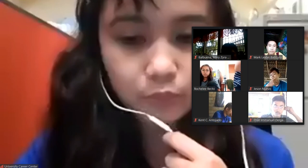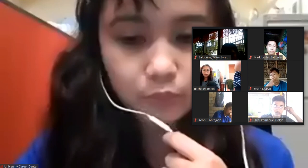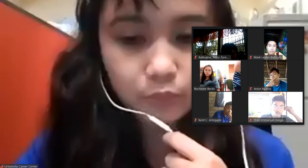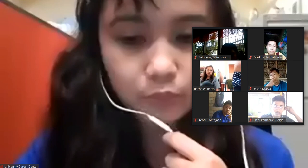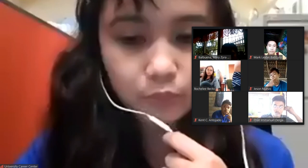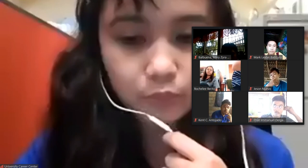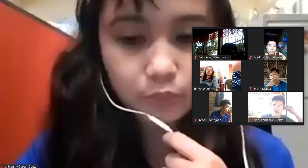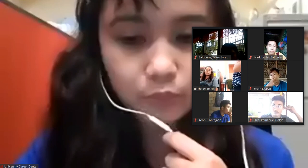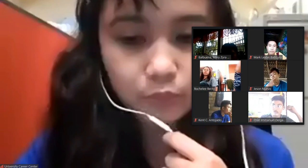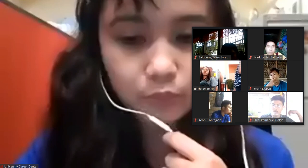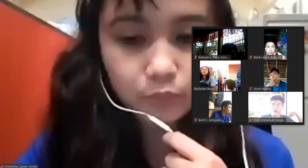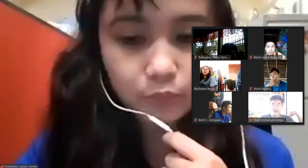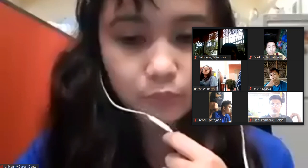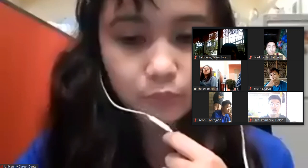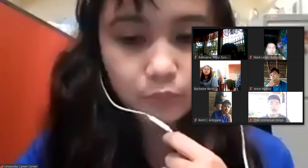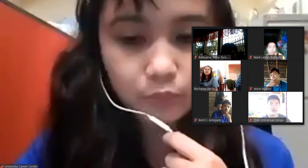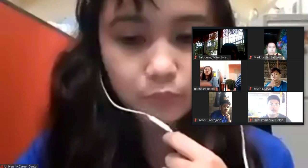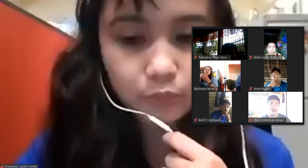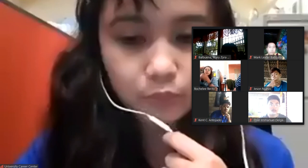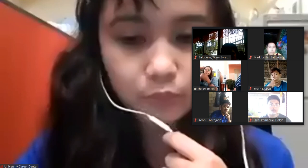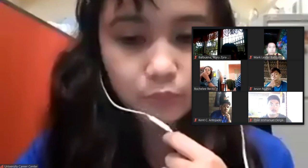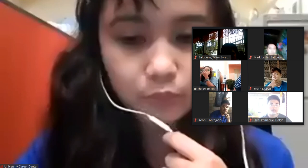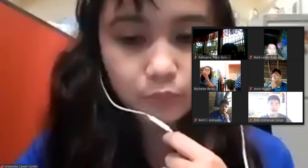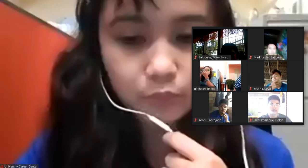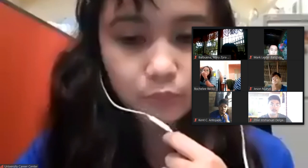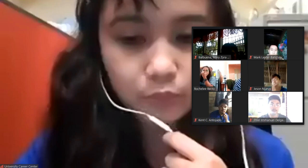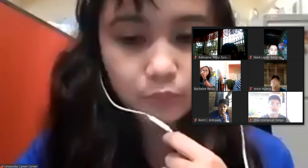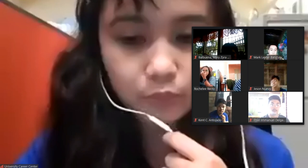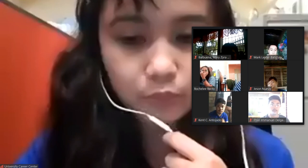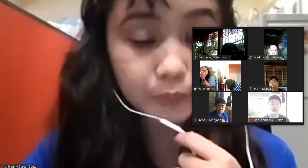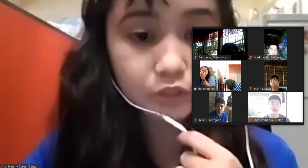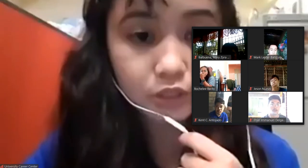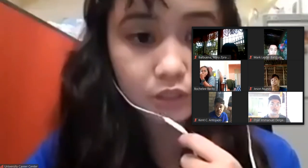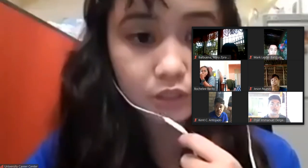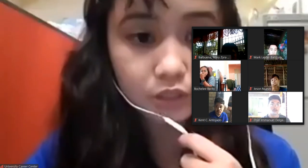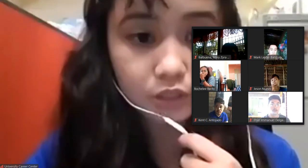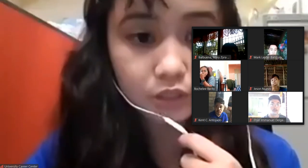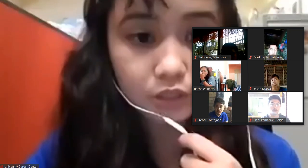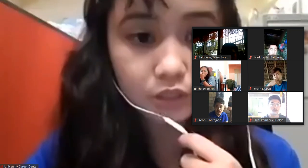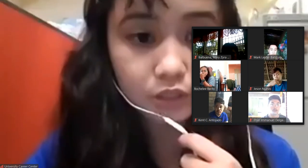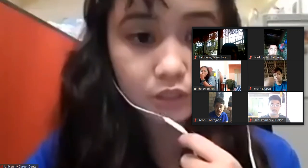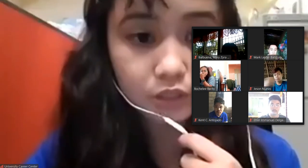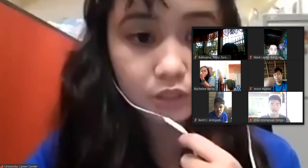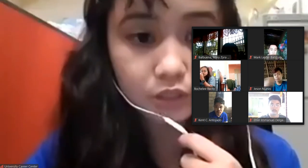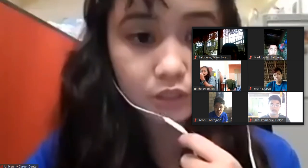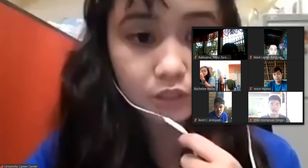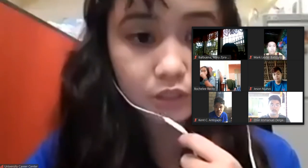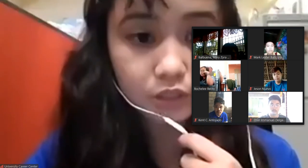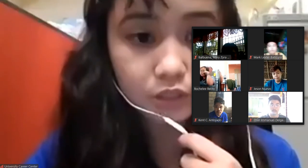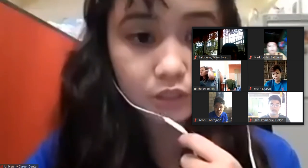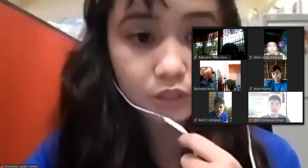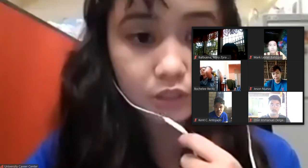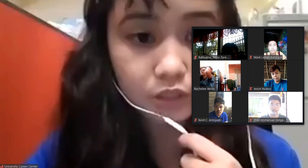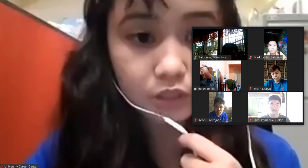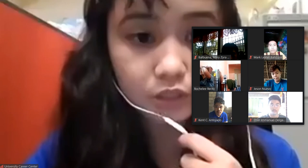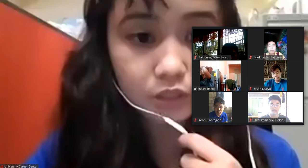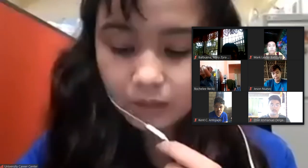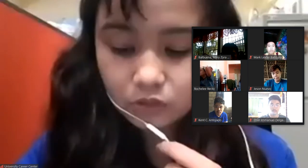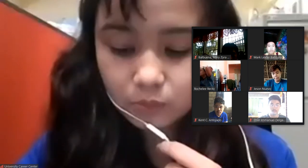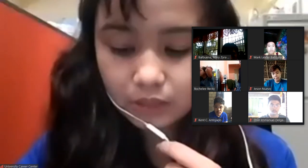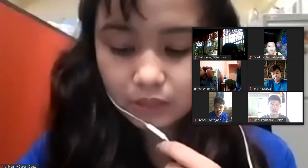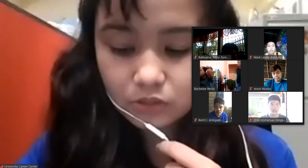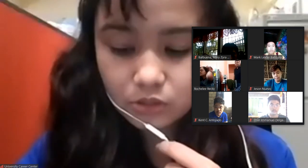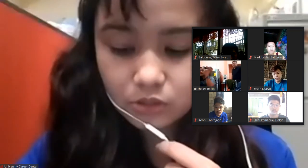your major. Like BSIT, Computer Technology, BS Hospitality and Management,